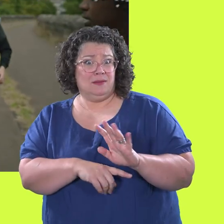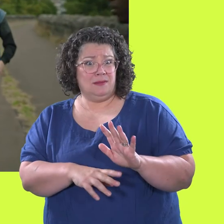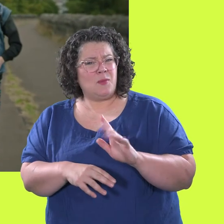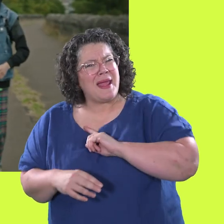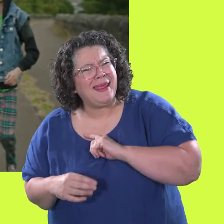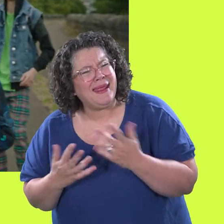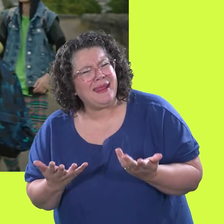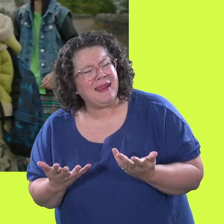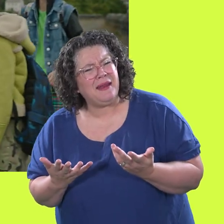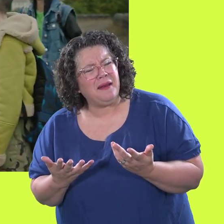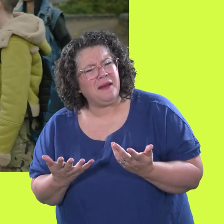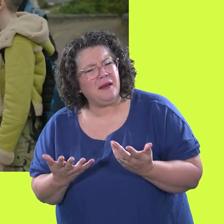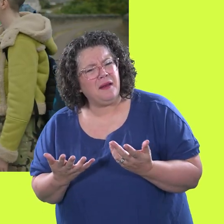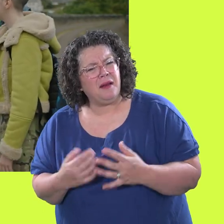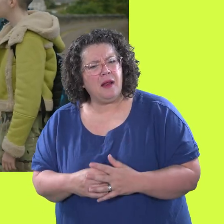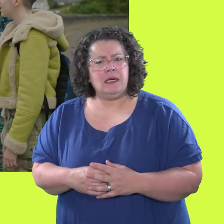Why?